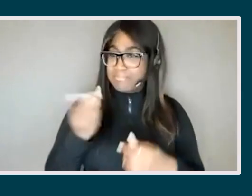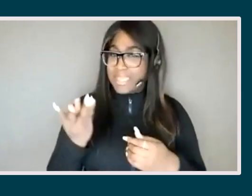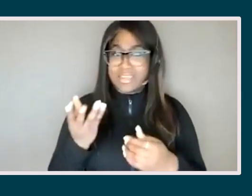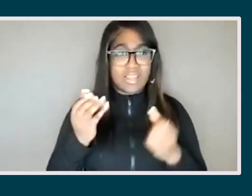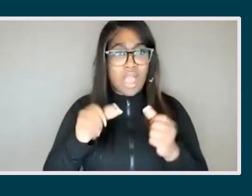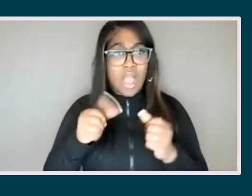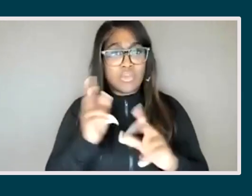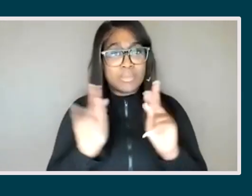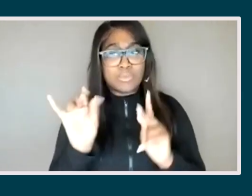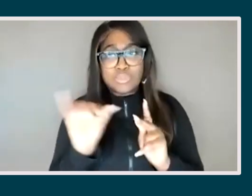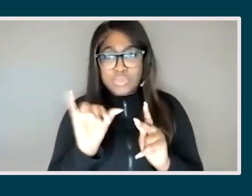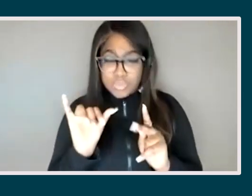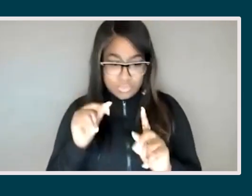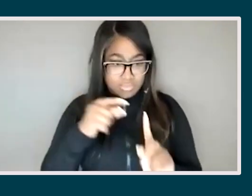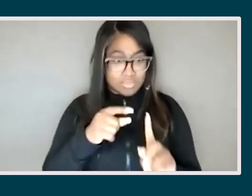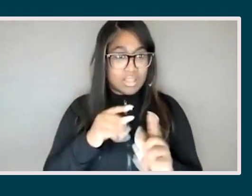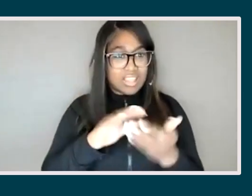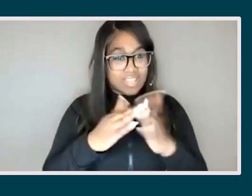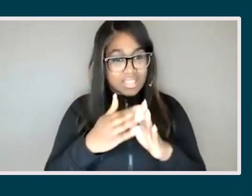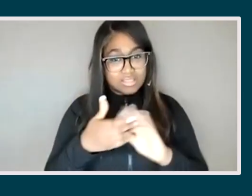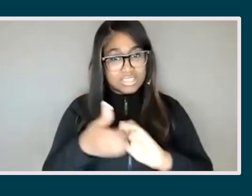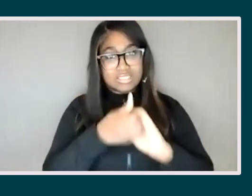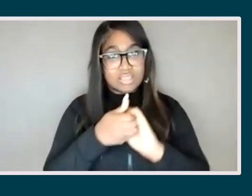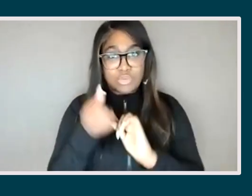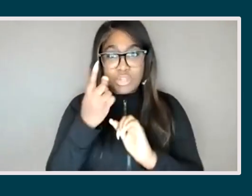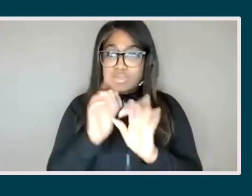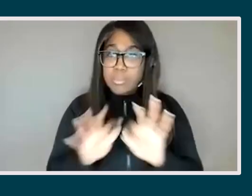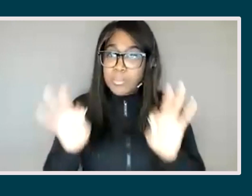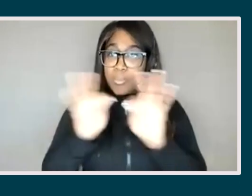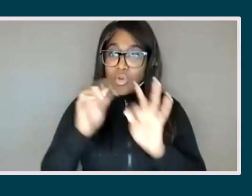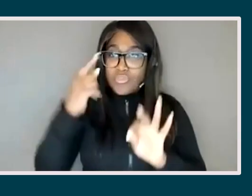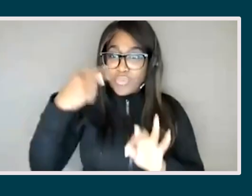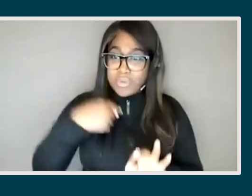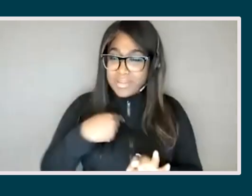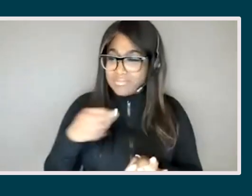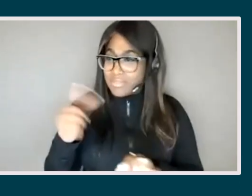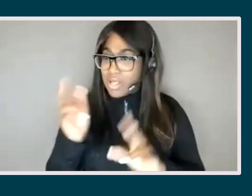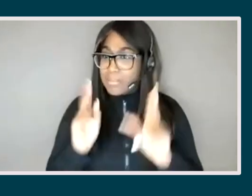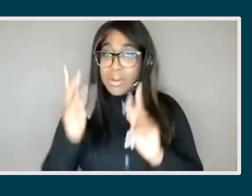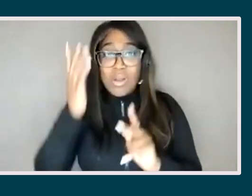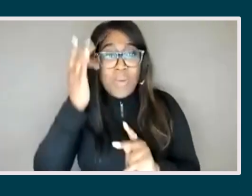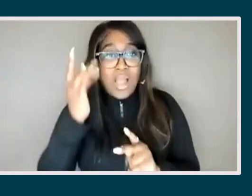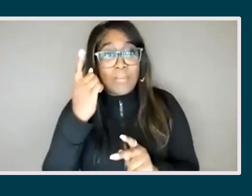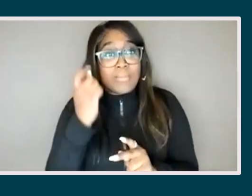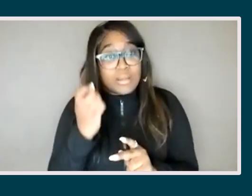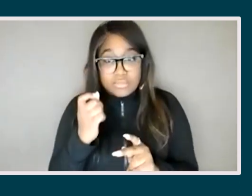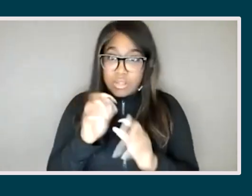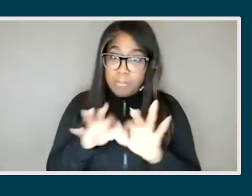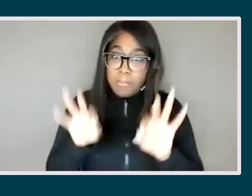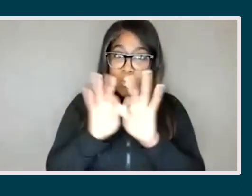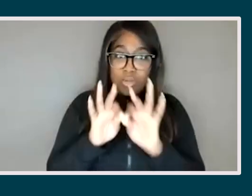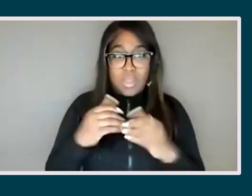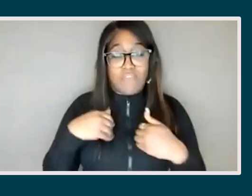It was important. It was important for me to have people in your life, not just me, who would